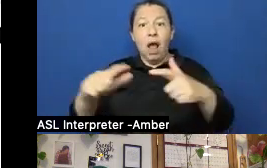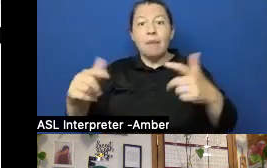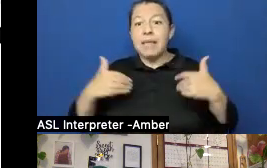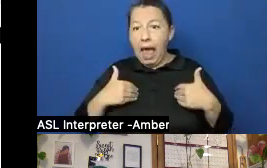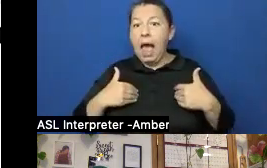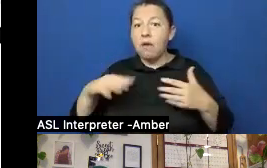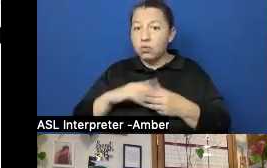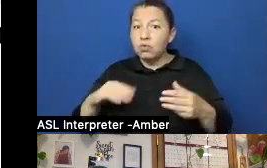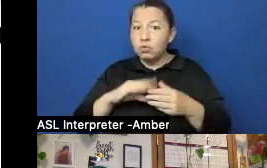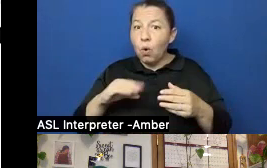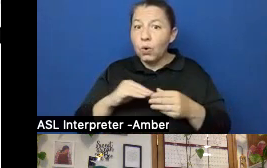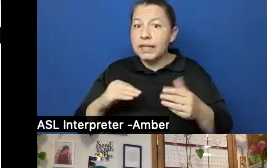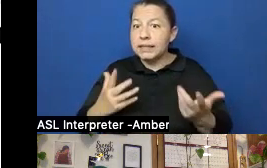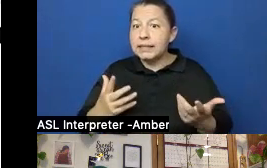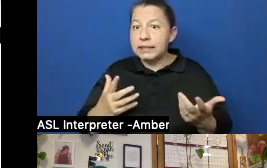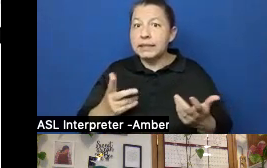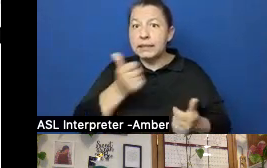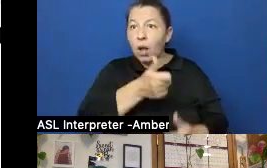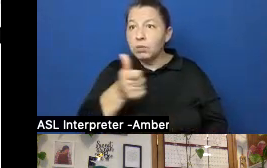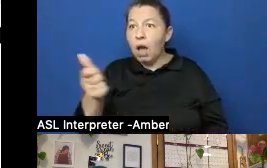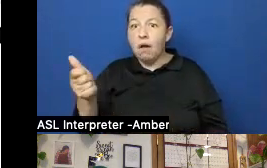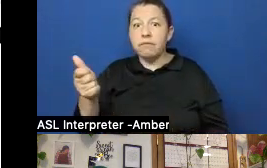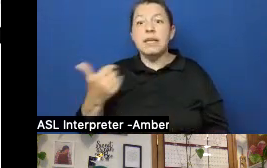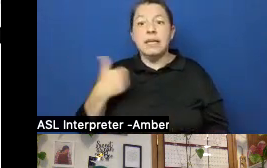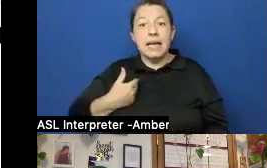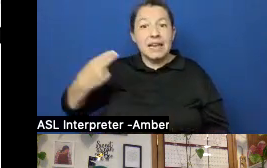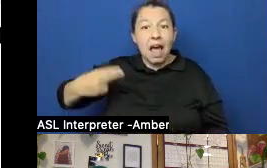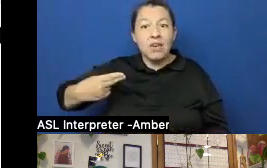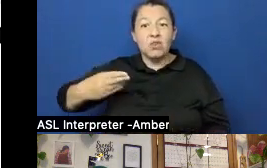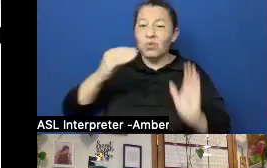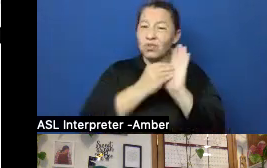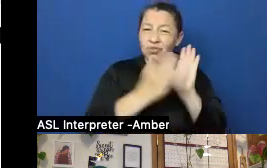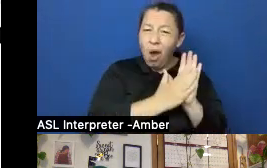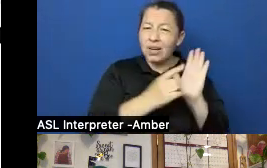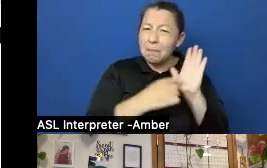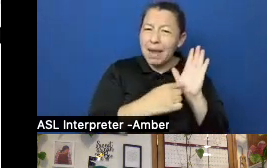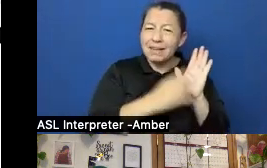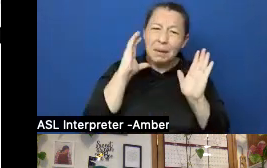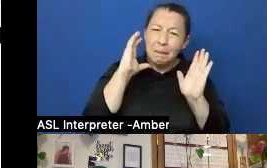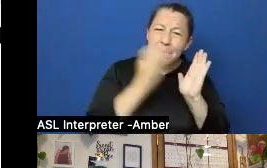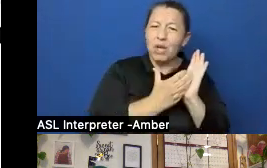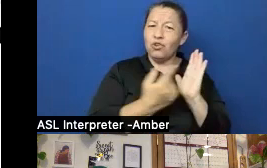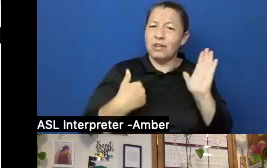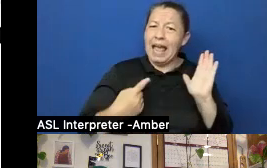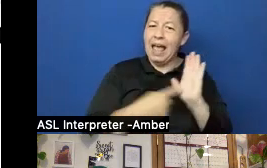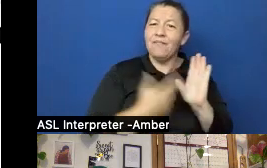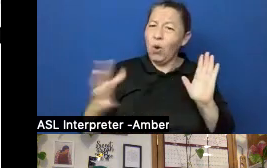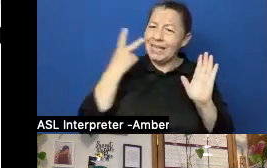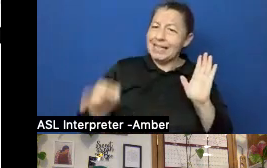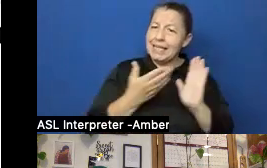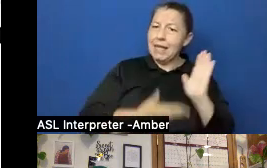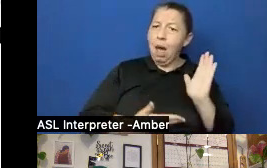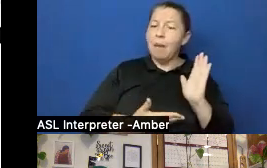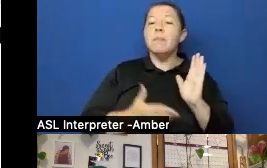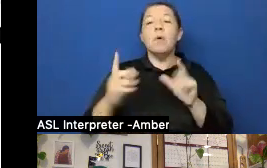stories and have histories documented in pictures. You have seen some of them, but also in